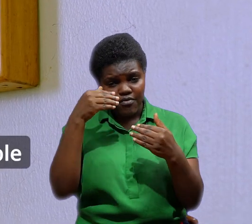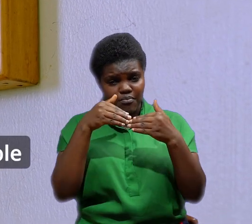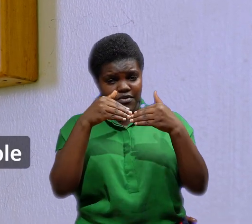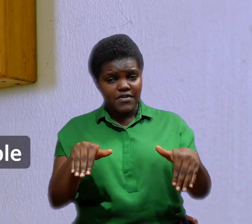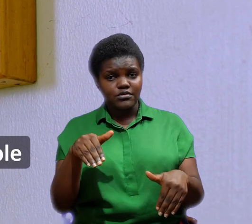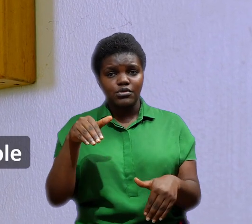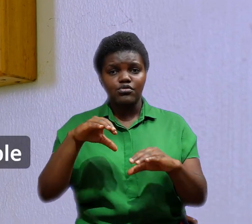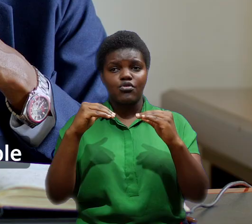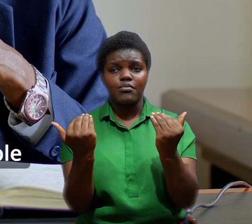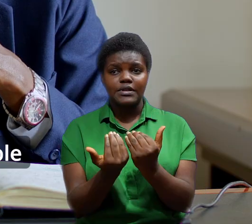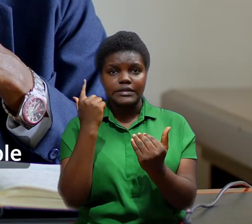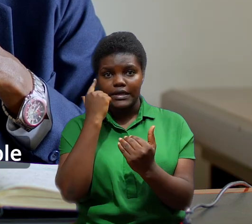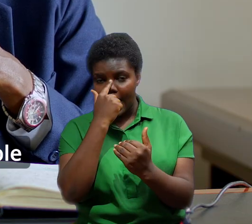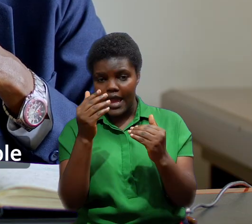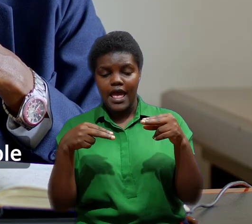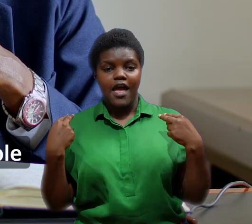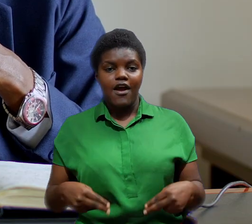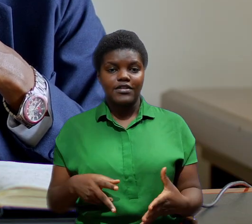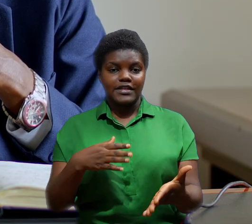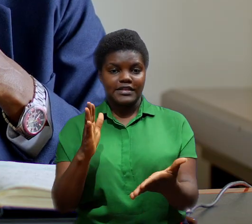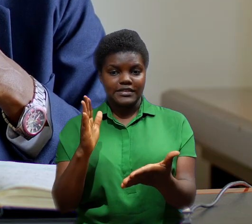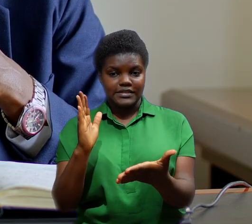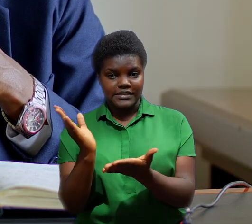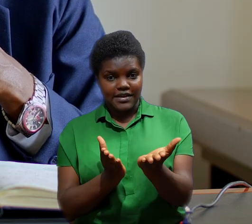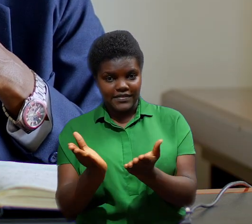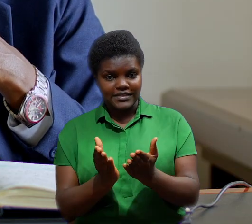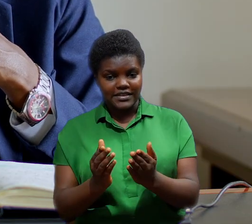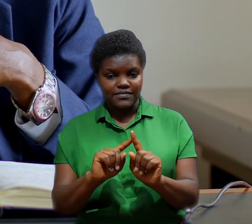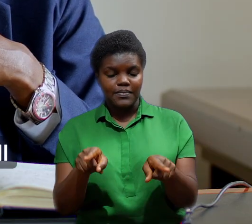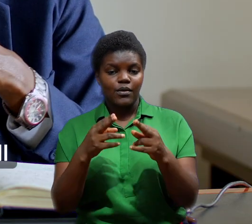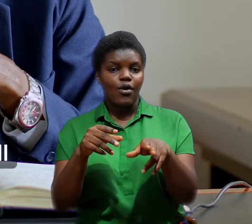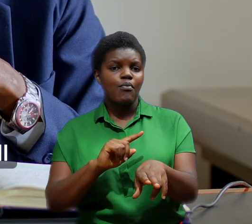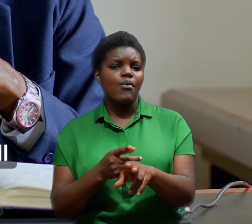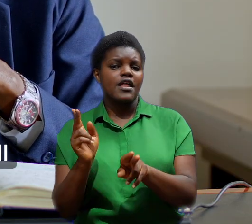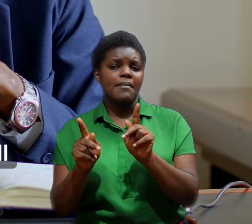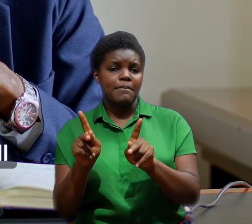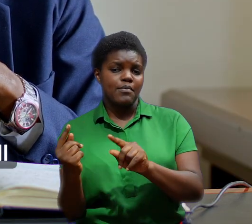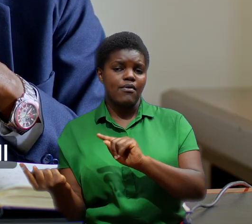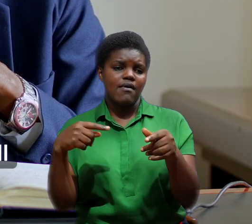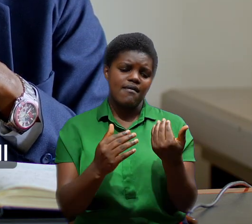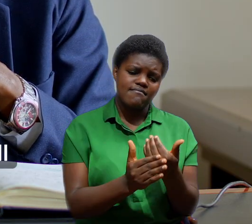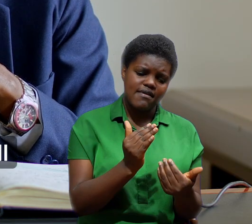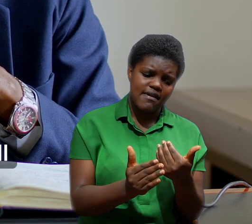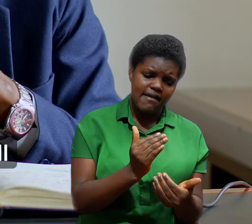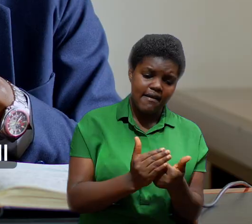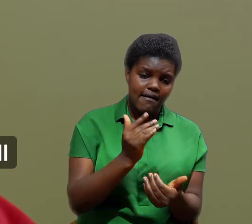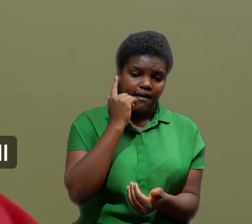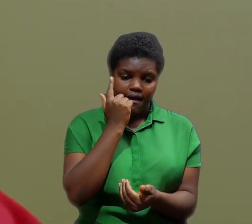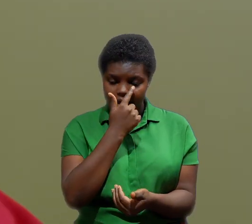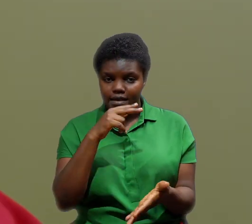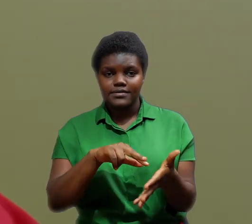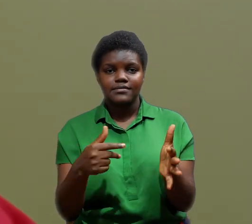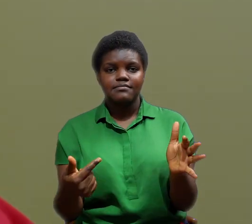And in this way, we hope that when people take care of their eyes, then the complicated eye conditions